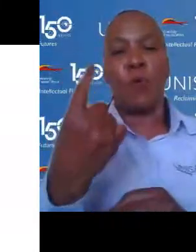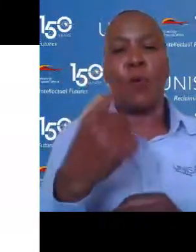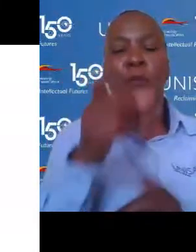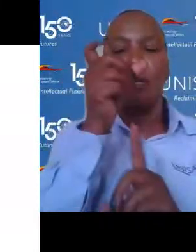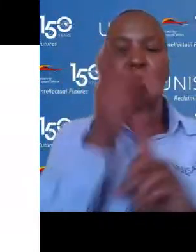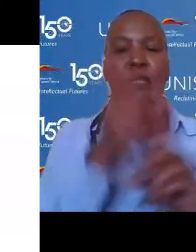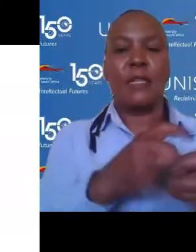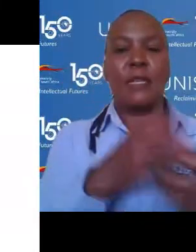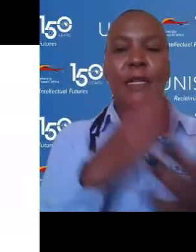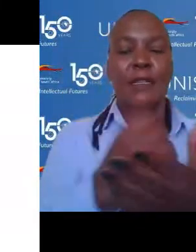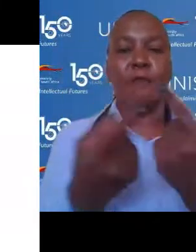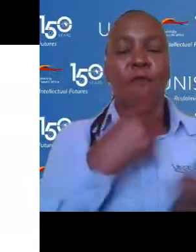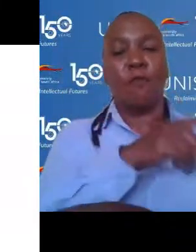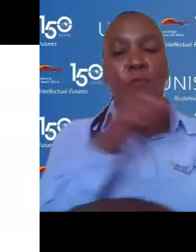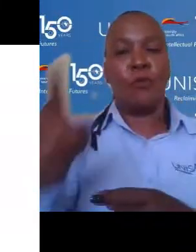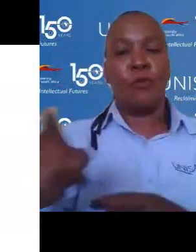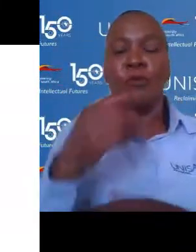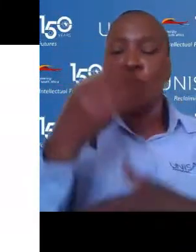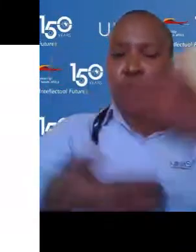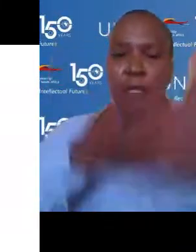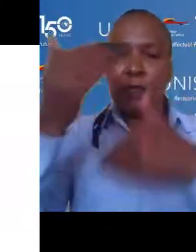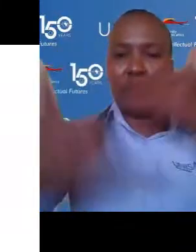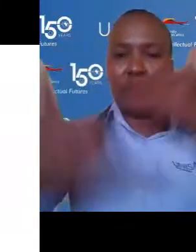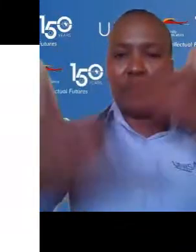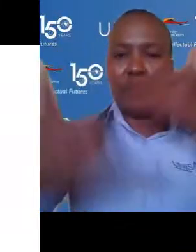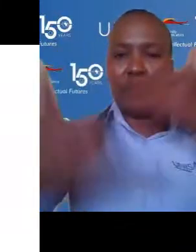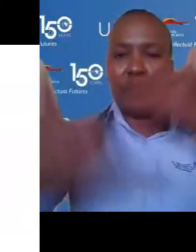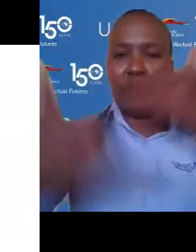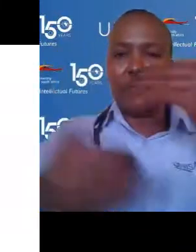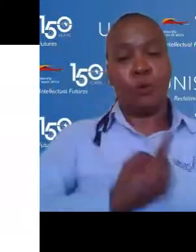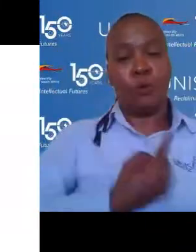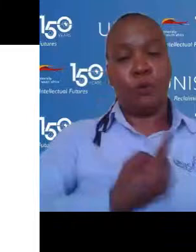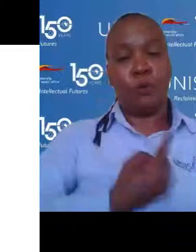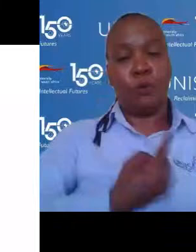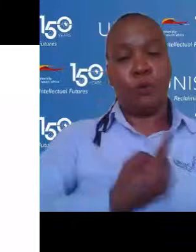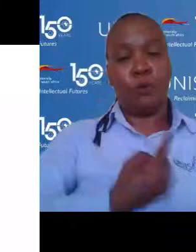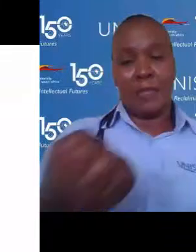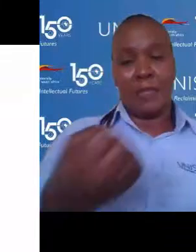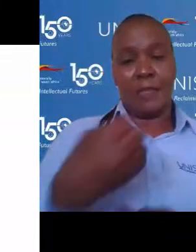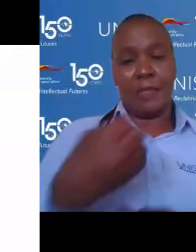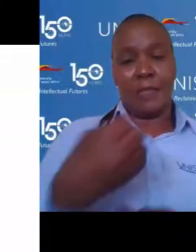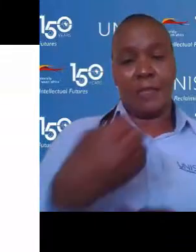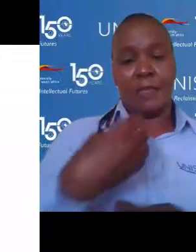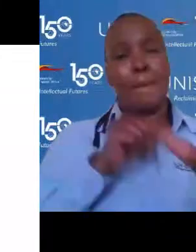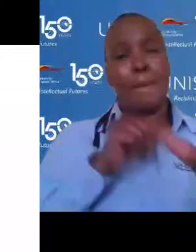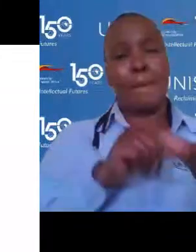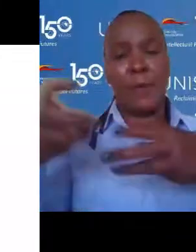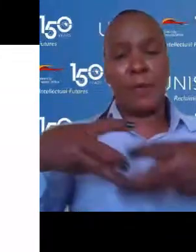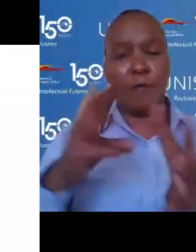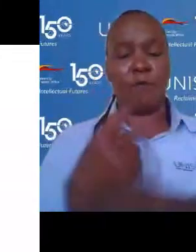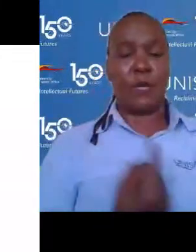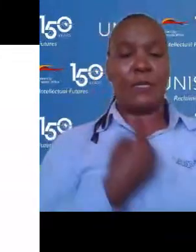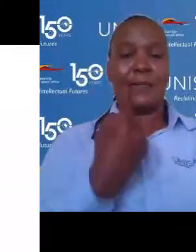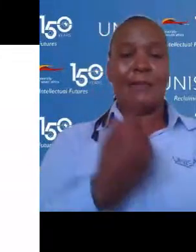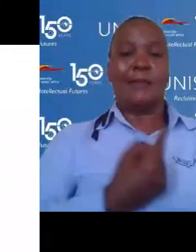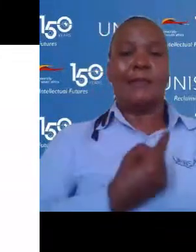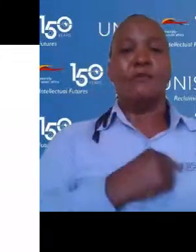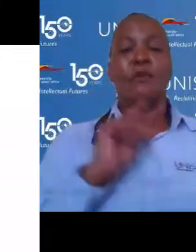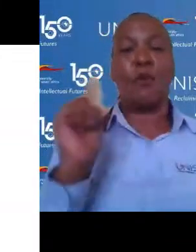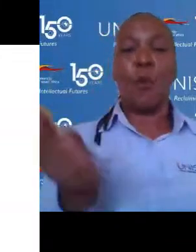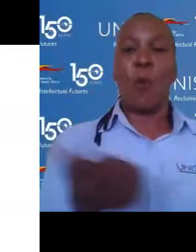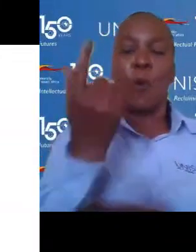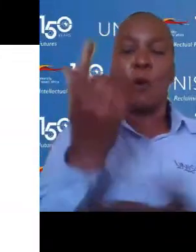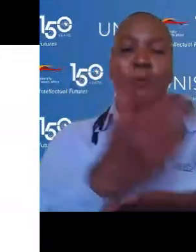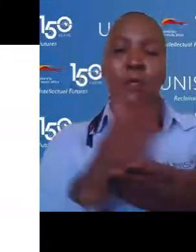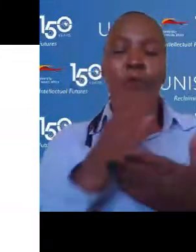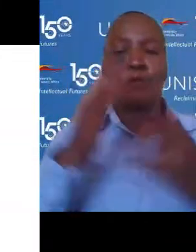So continue to empower yourself and give your best version of yourself in all aspects of life, be